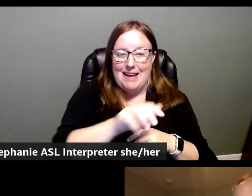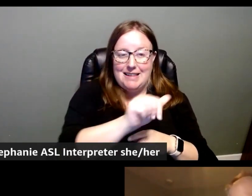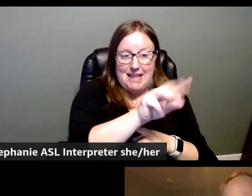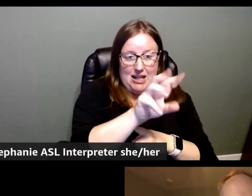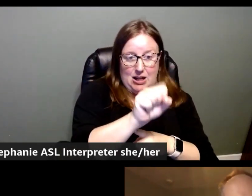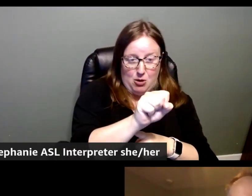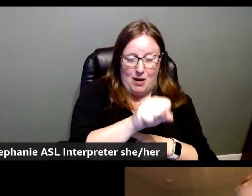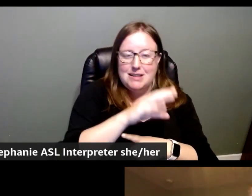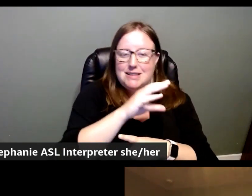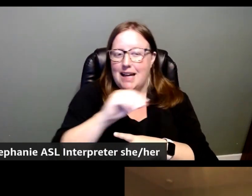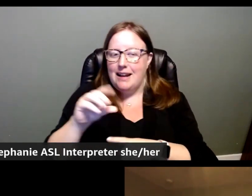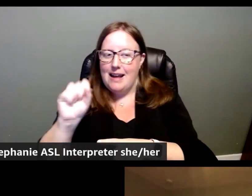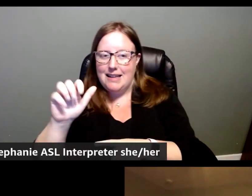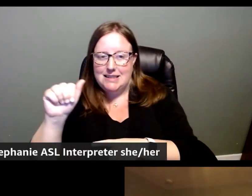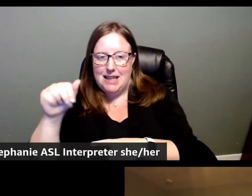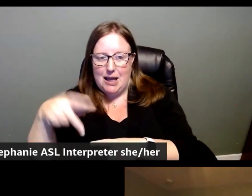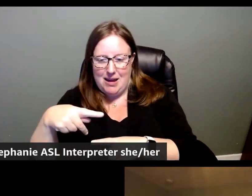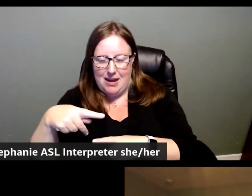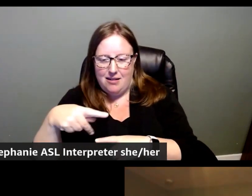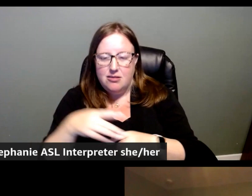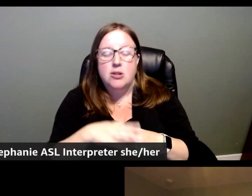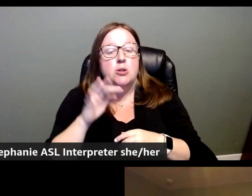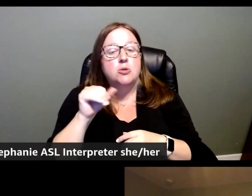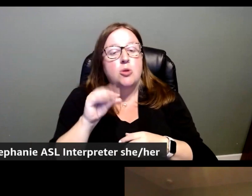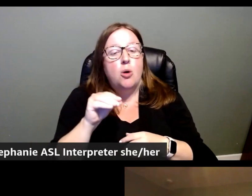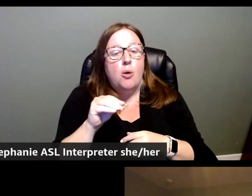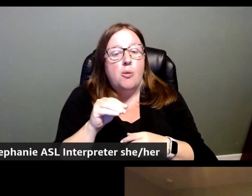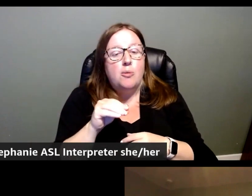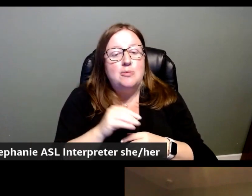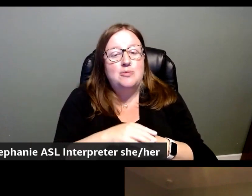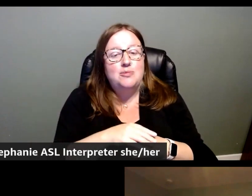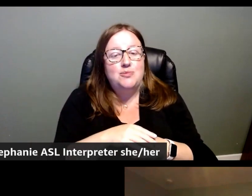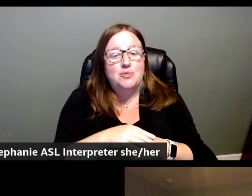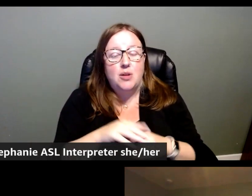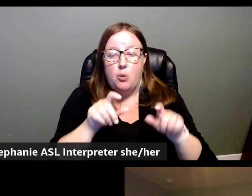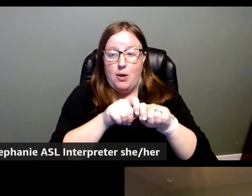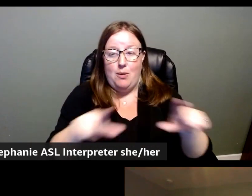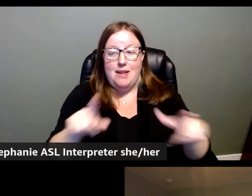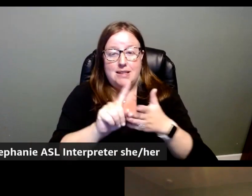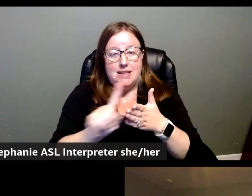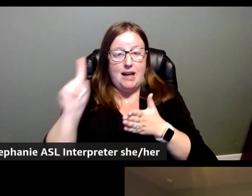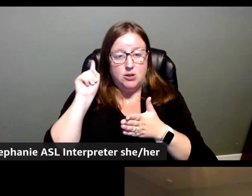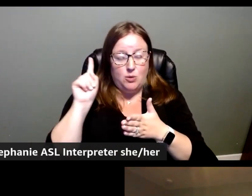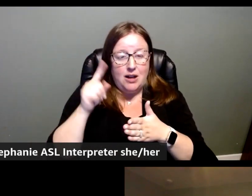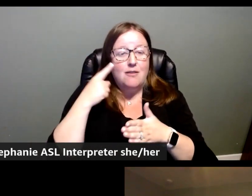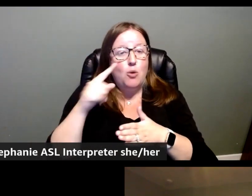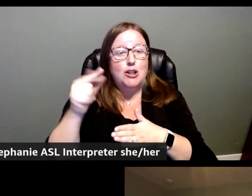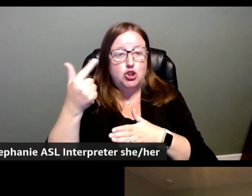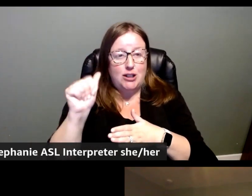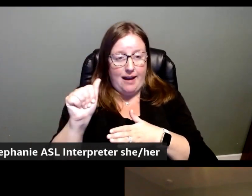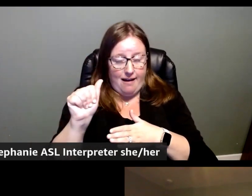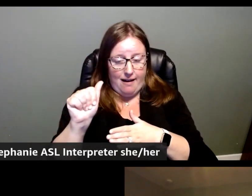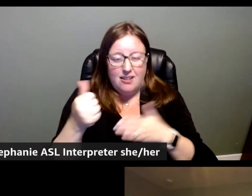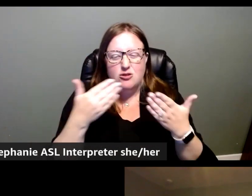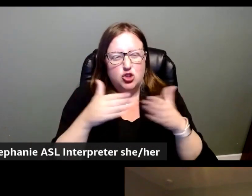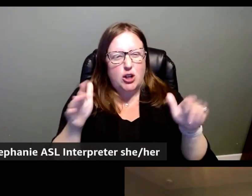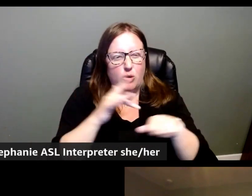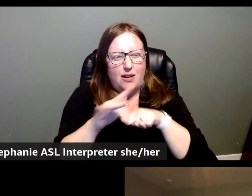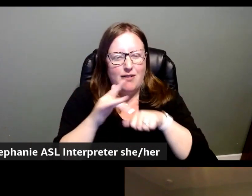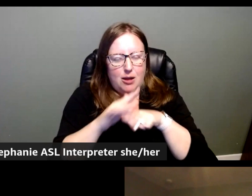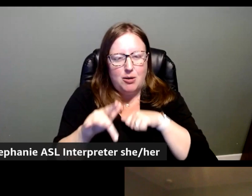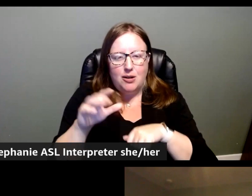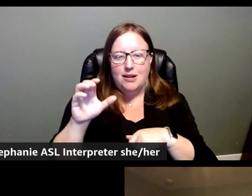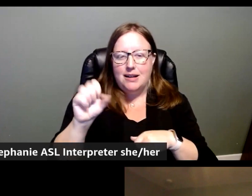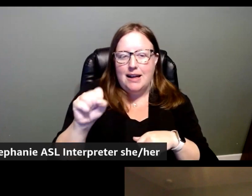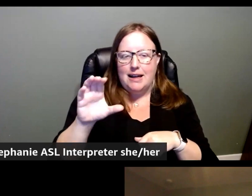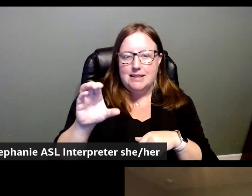AWS and SAP. So what we released last week in general availability is an SDK